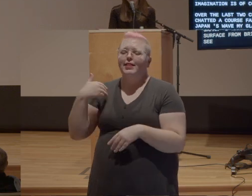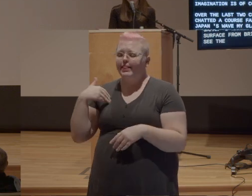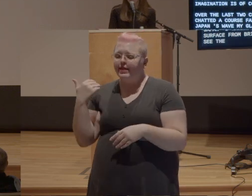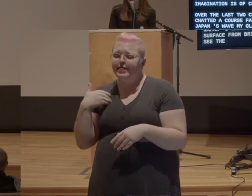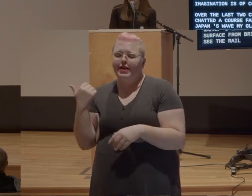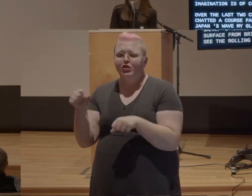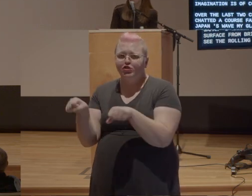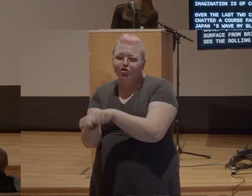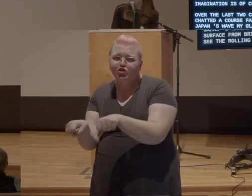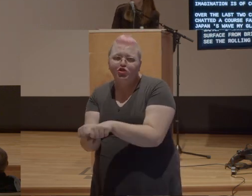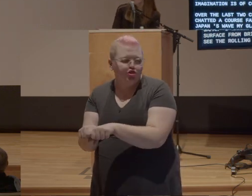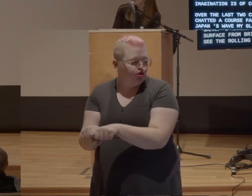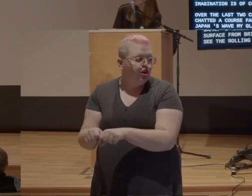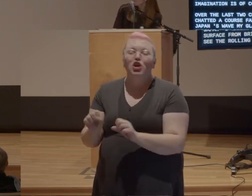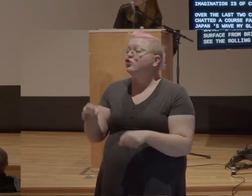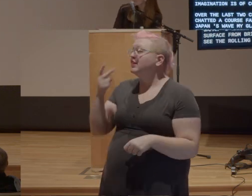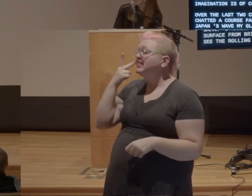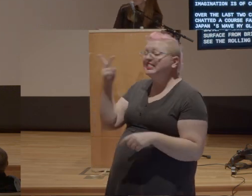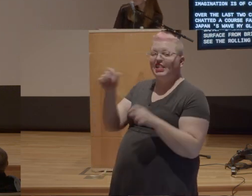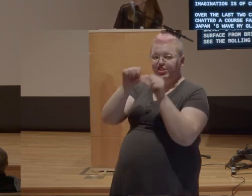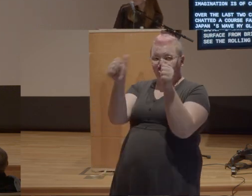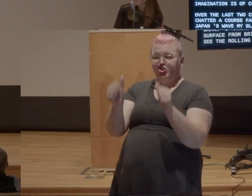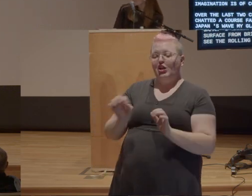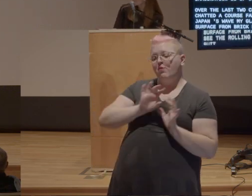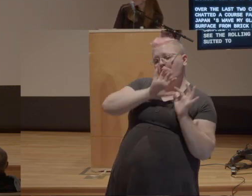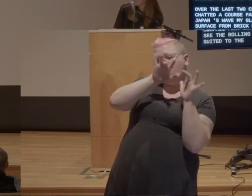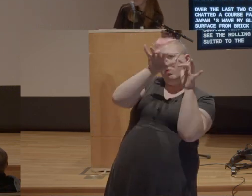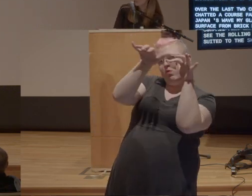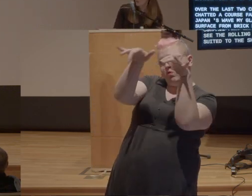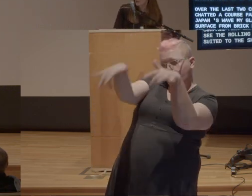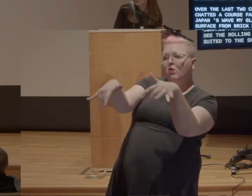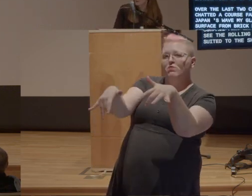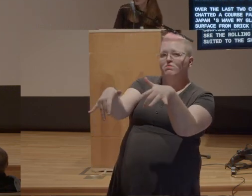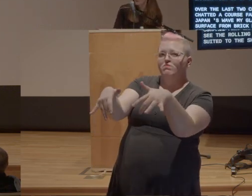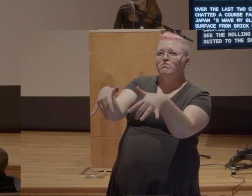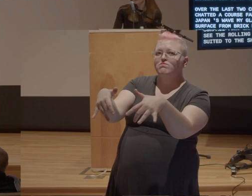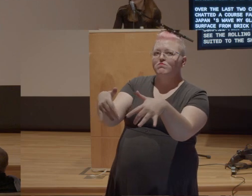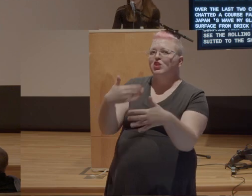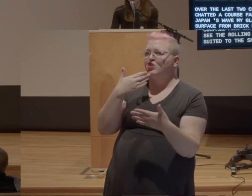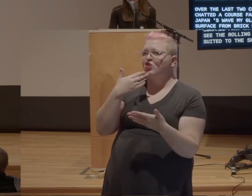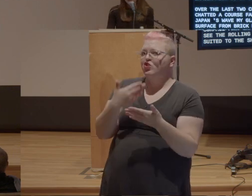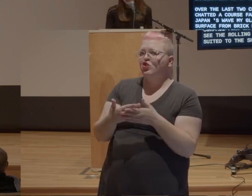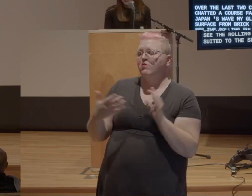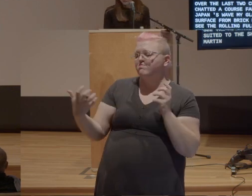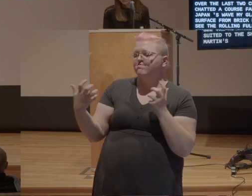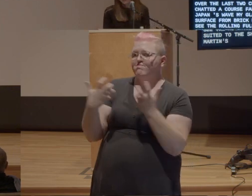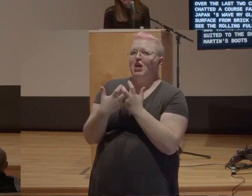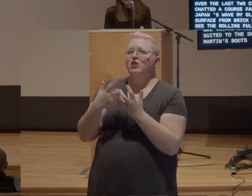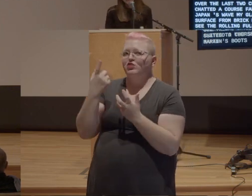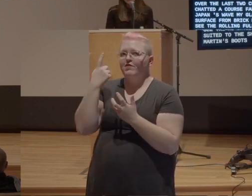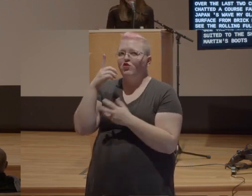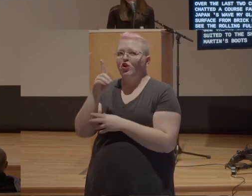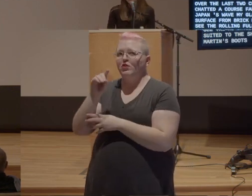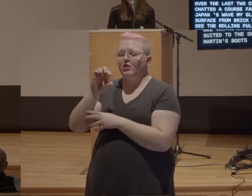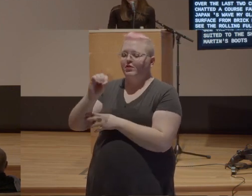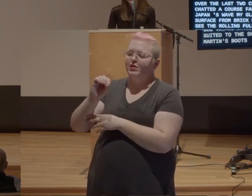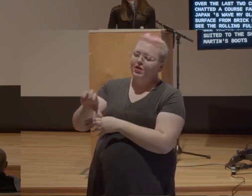rearing form of the wave is particularly well suited to the shape of the ever-popular Dr. Martens boot.